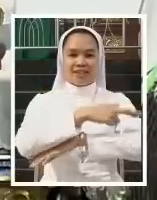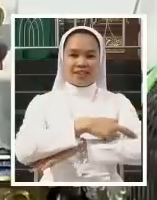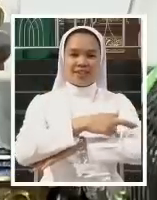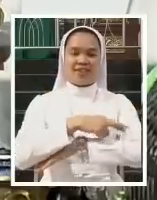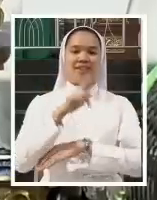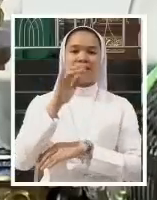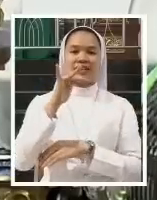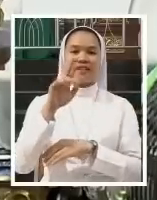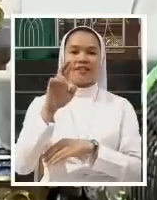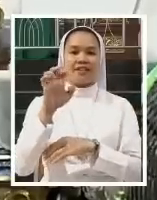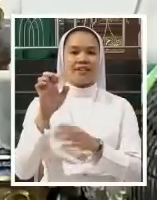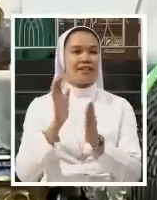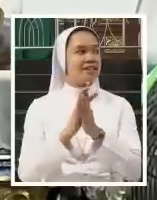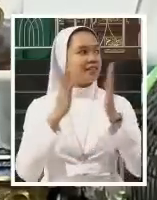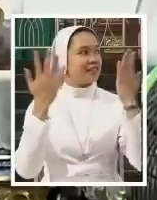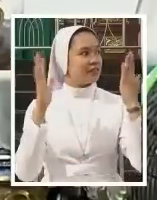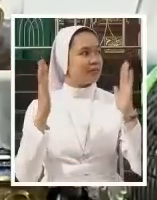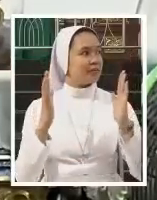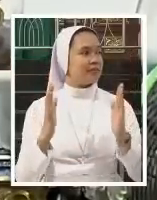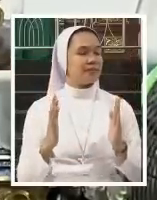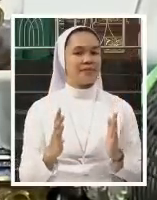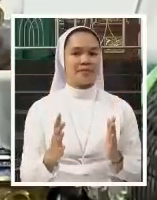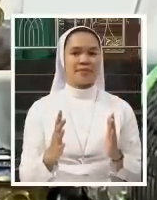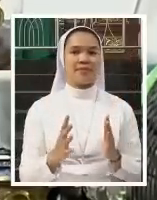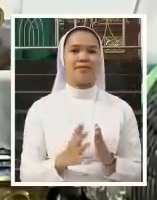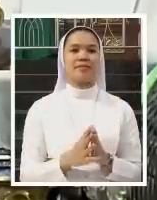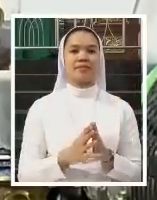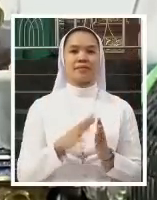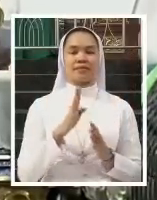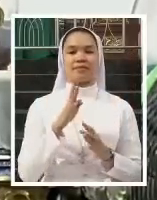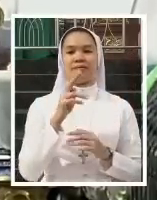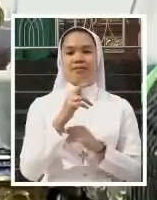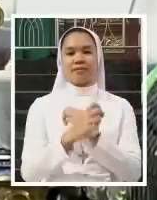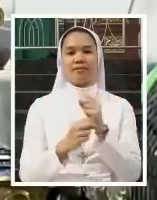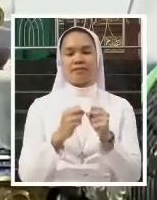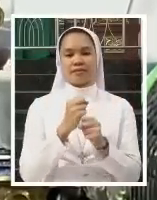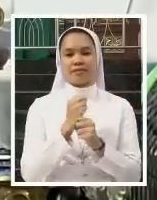nato si Monsignor, 15 years of service.